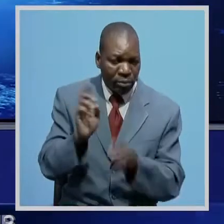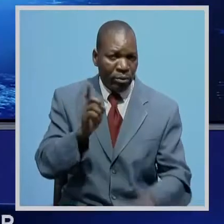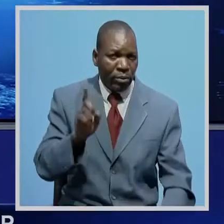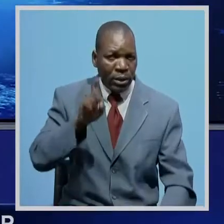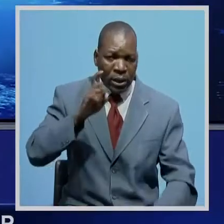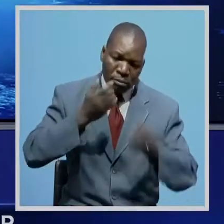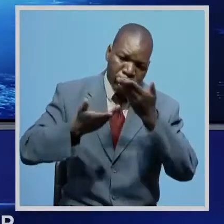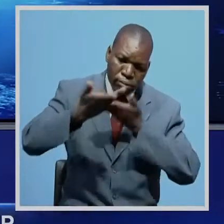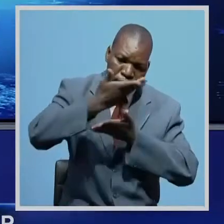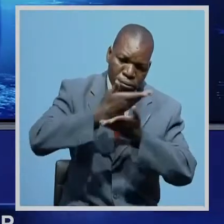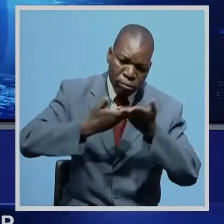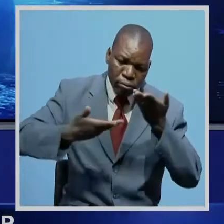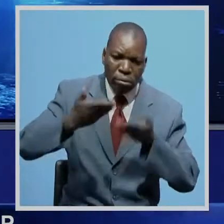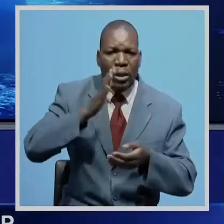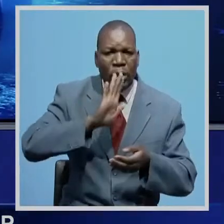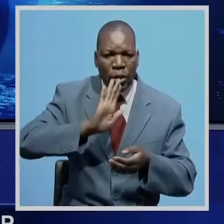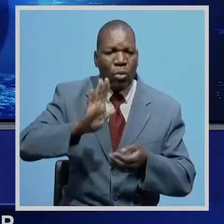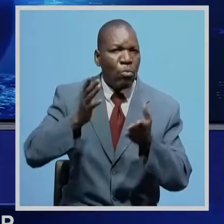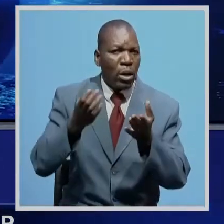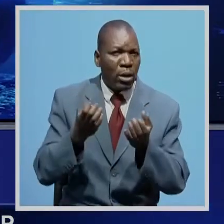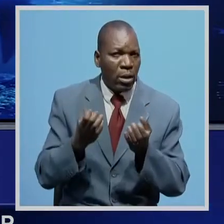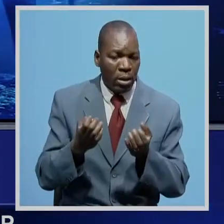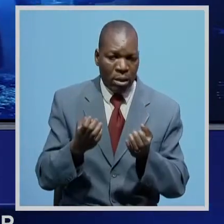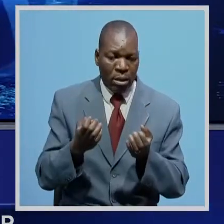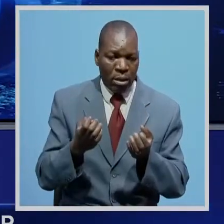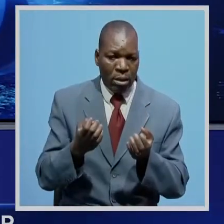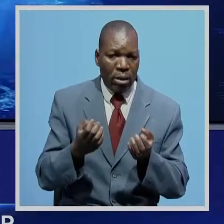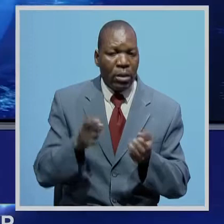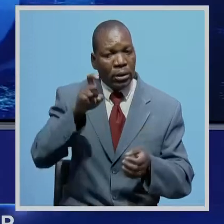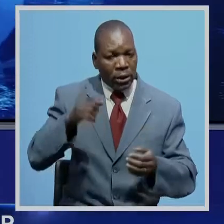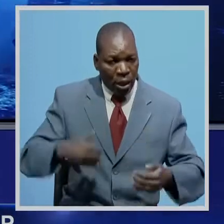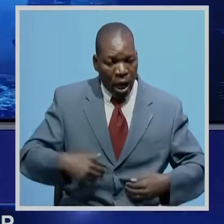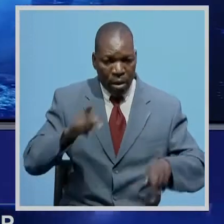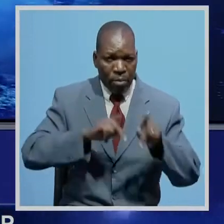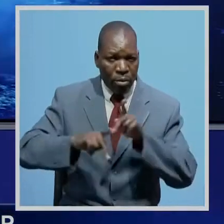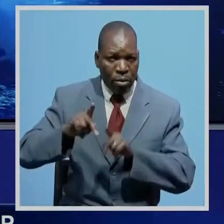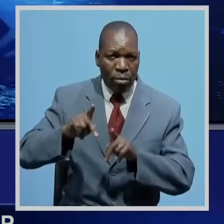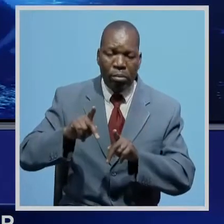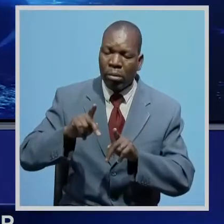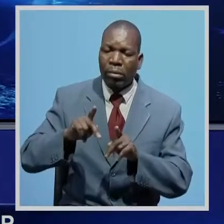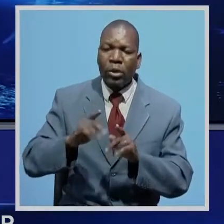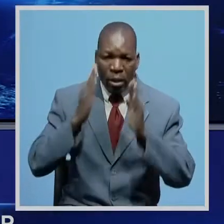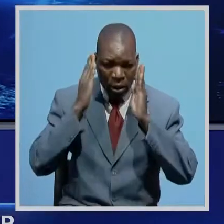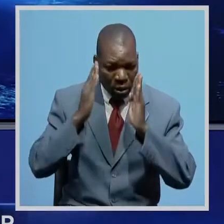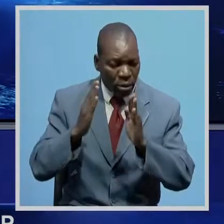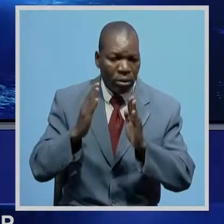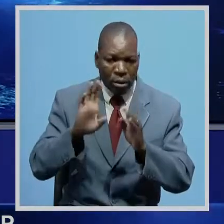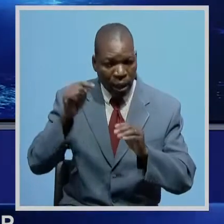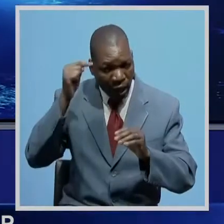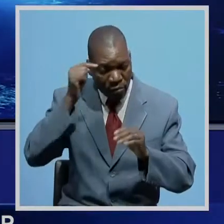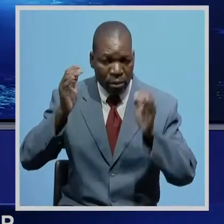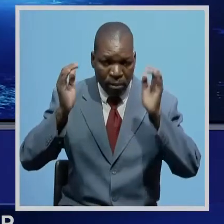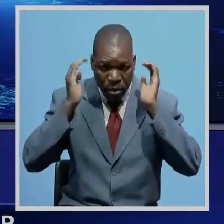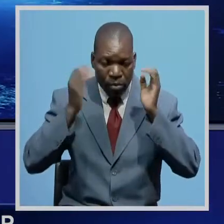dialogue over the applied. Mr. Nyirenda says young people need to honor invitations to dialogue with government